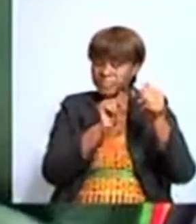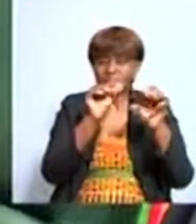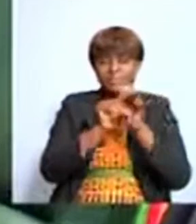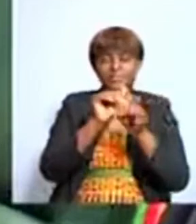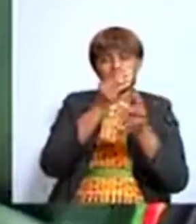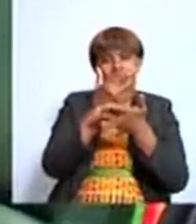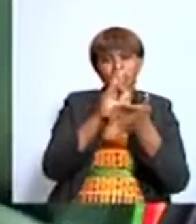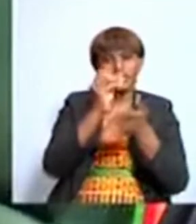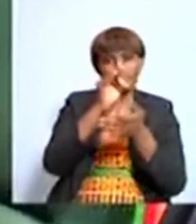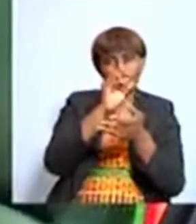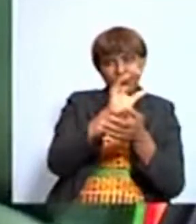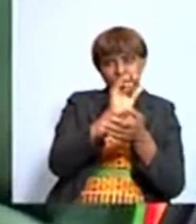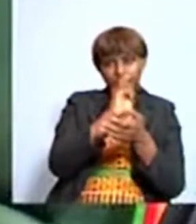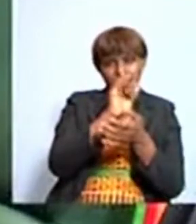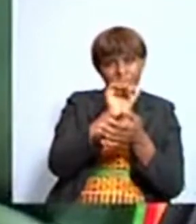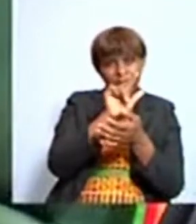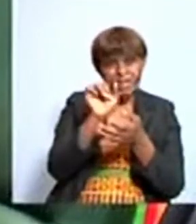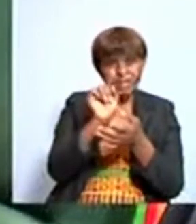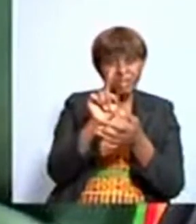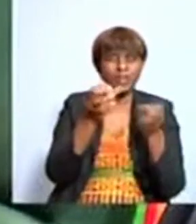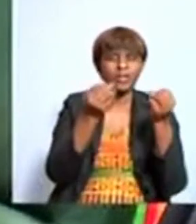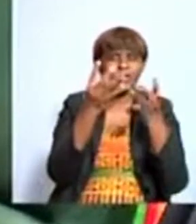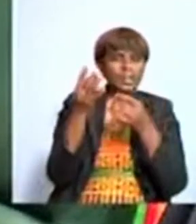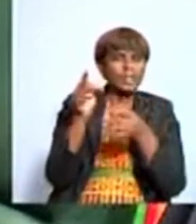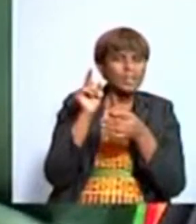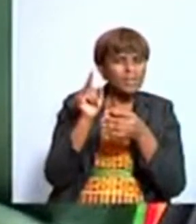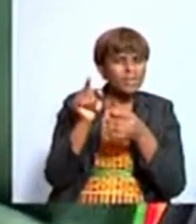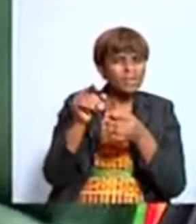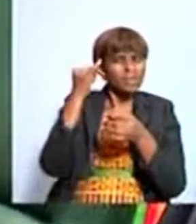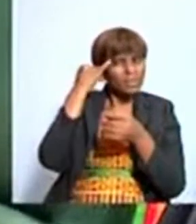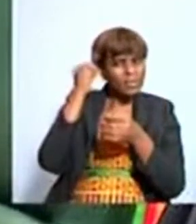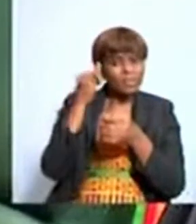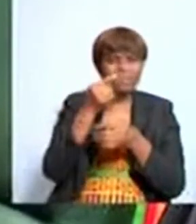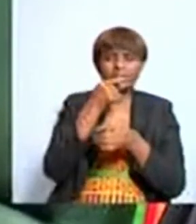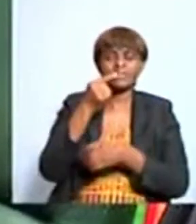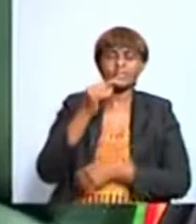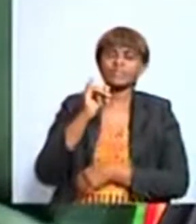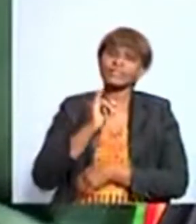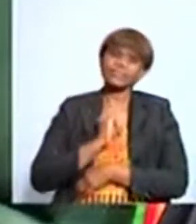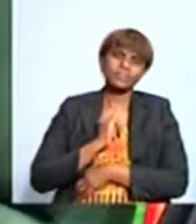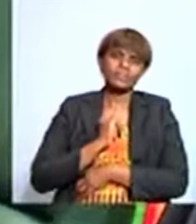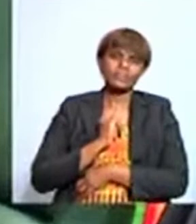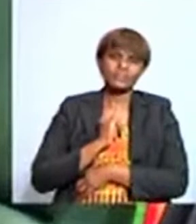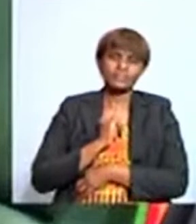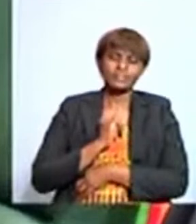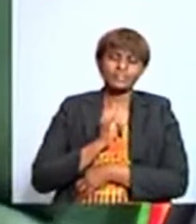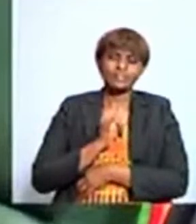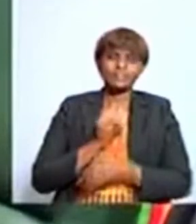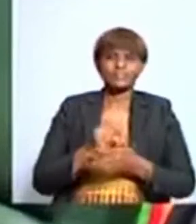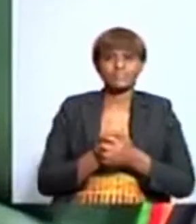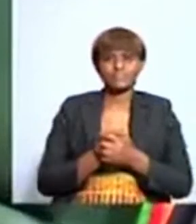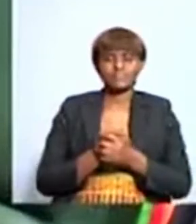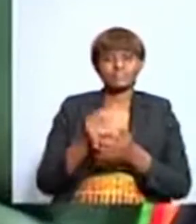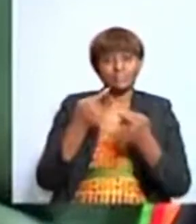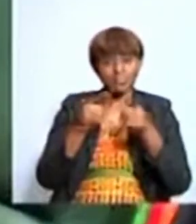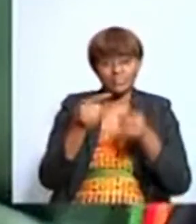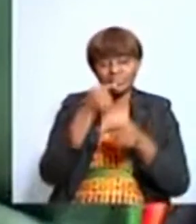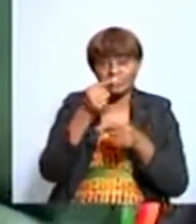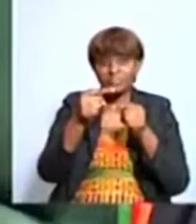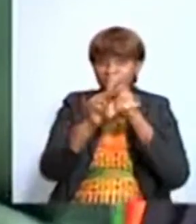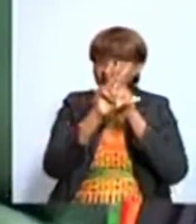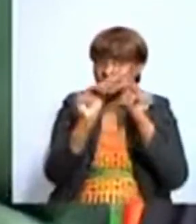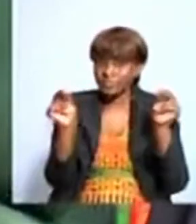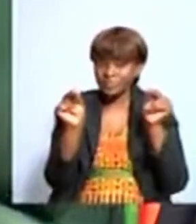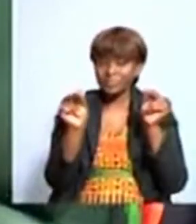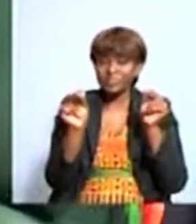of the bill. As many are of that opinion, say aye. Of the contrary, say